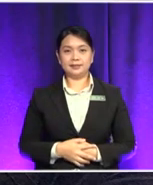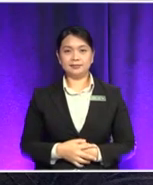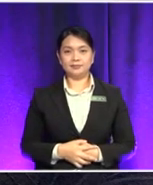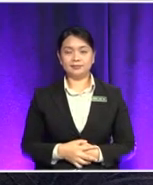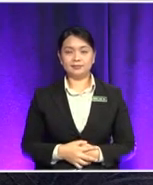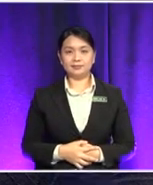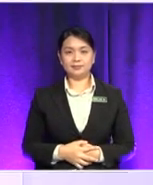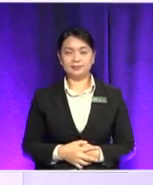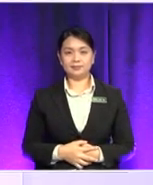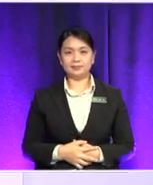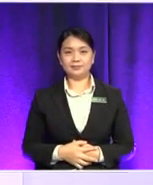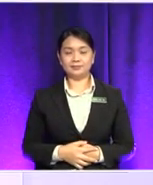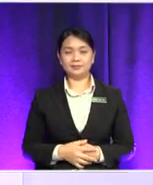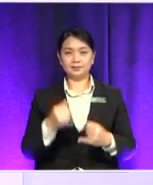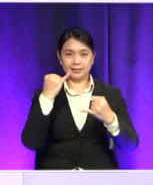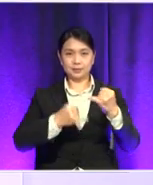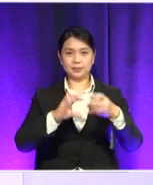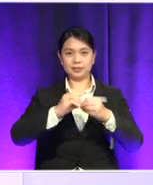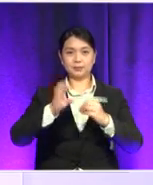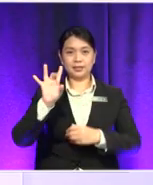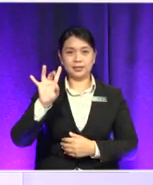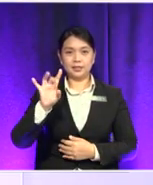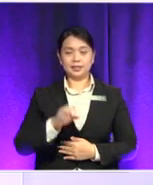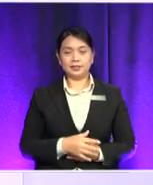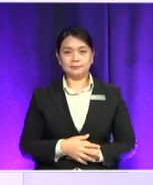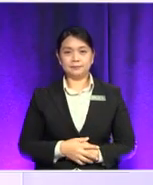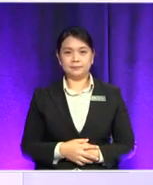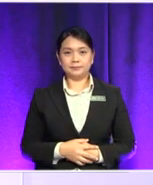you go. And the last one, number 8. So?